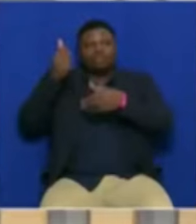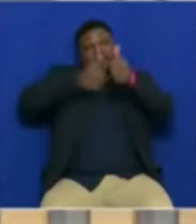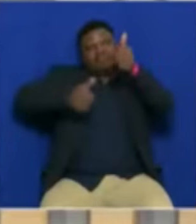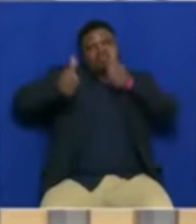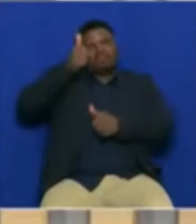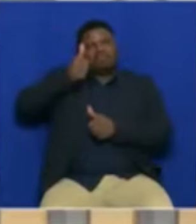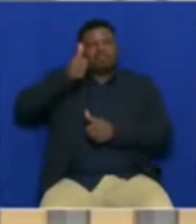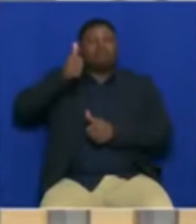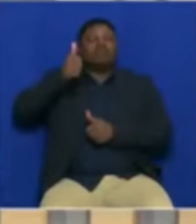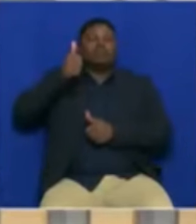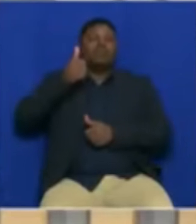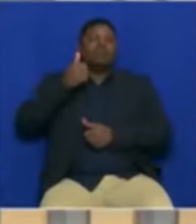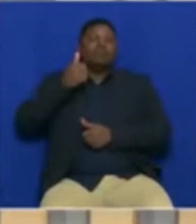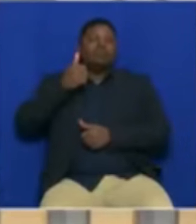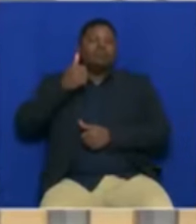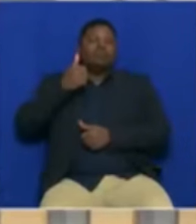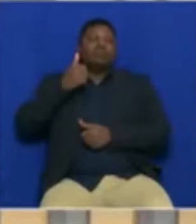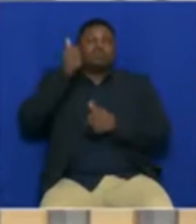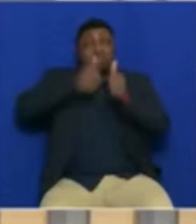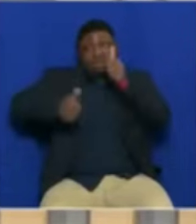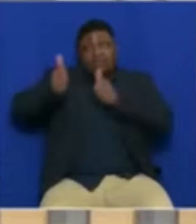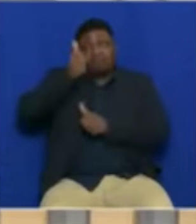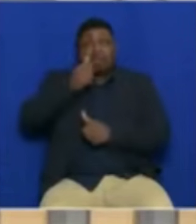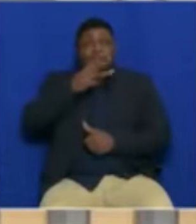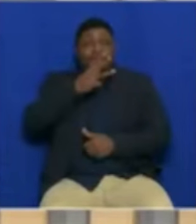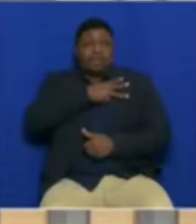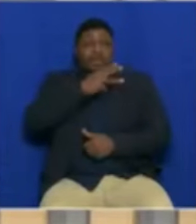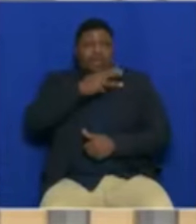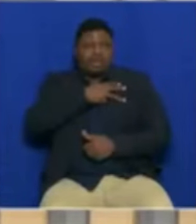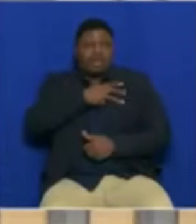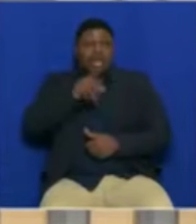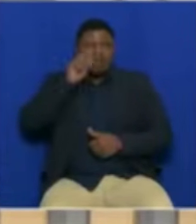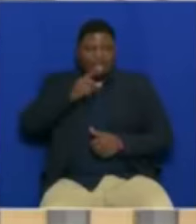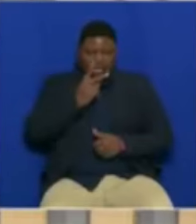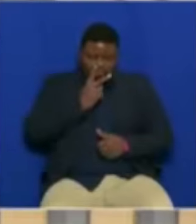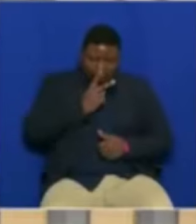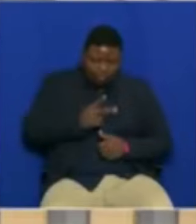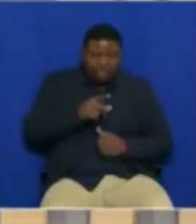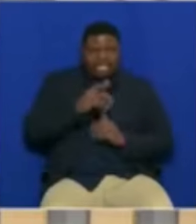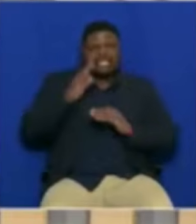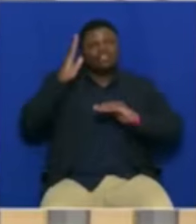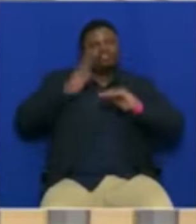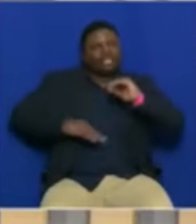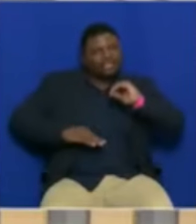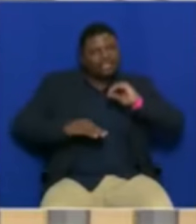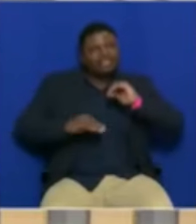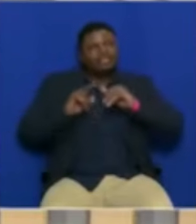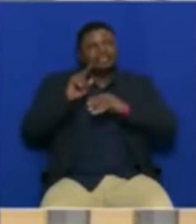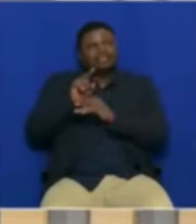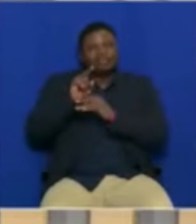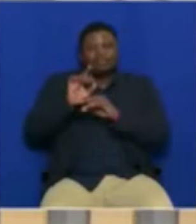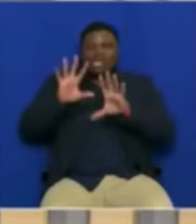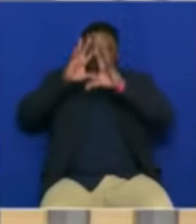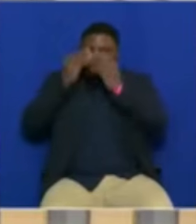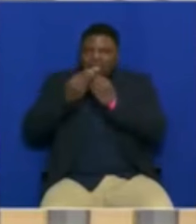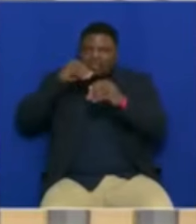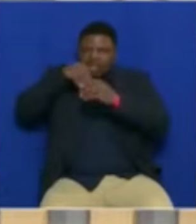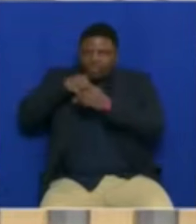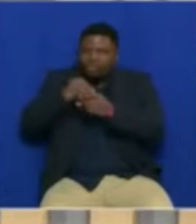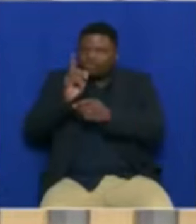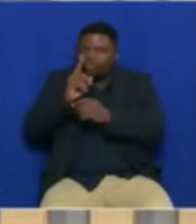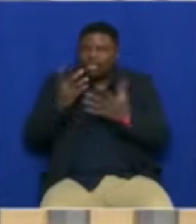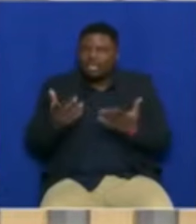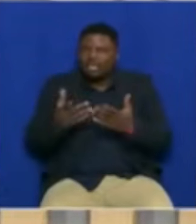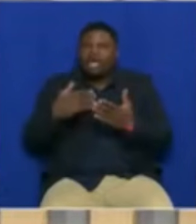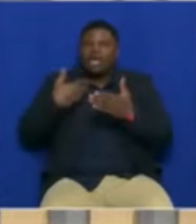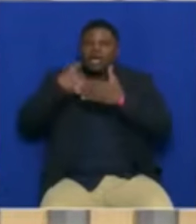has a look at the charges, what is there, and they give the go-ahead to say, okay, yes, we can go ahead. All